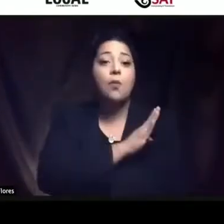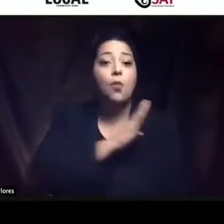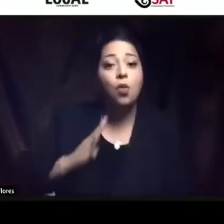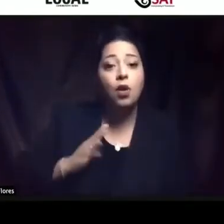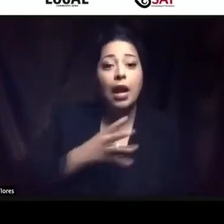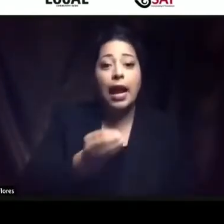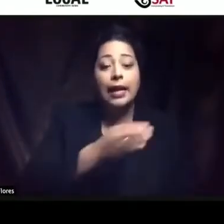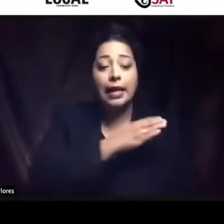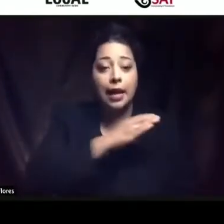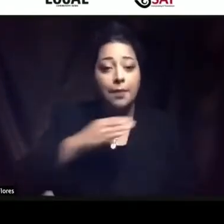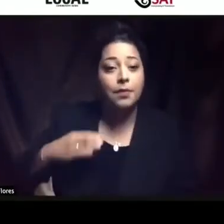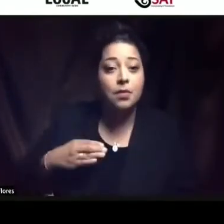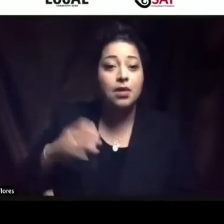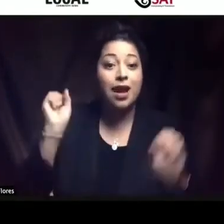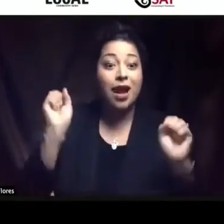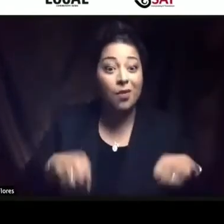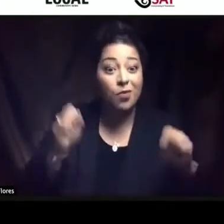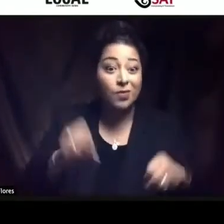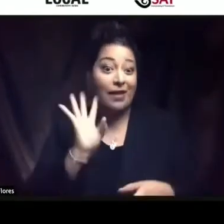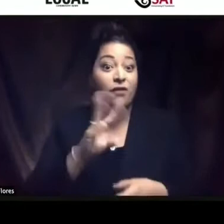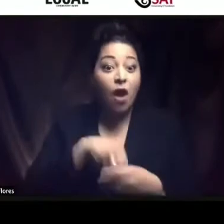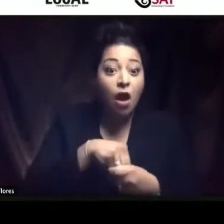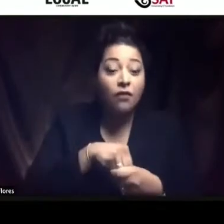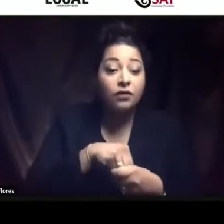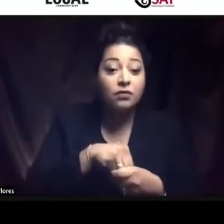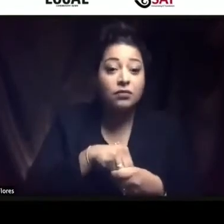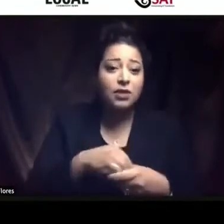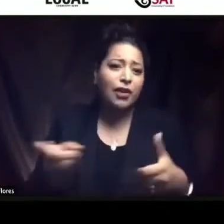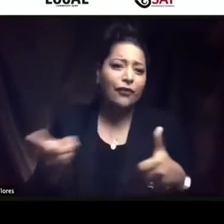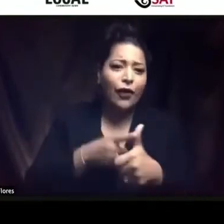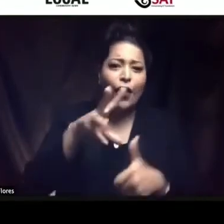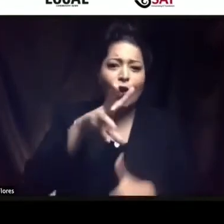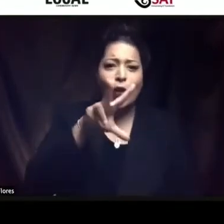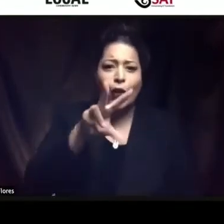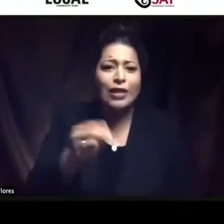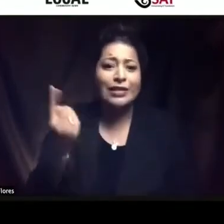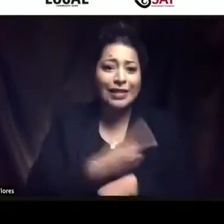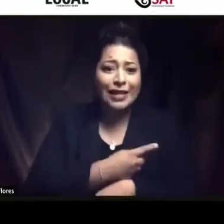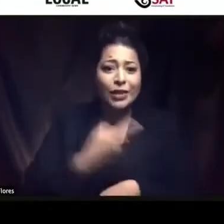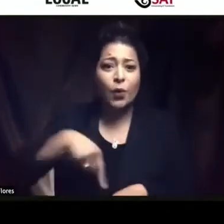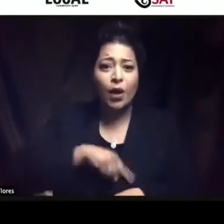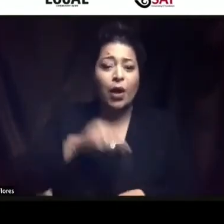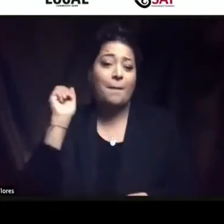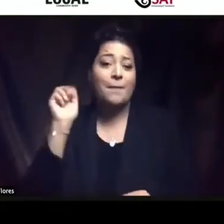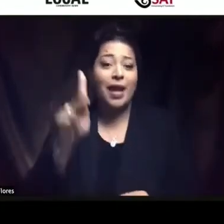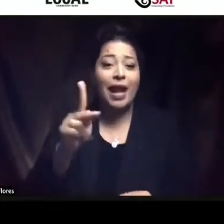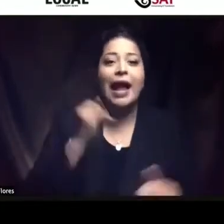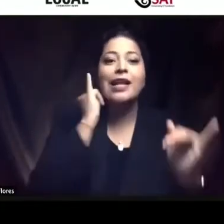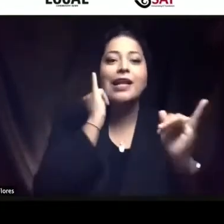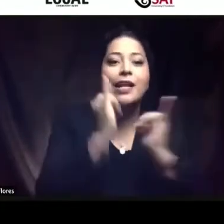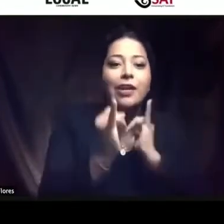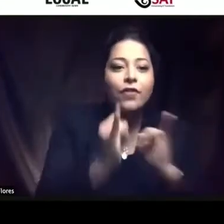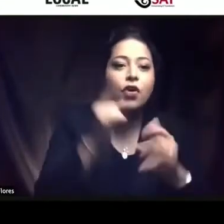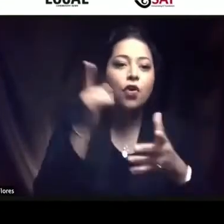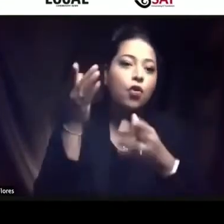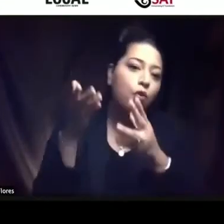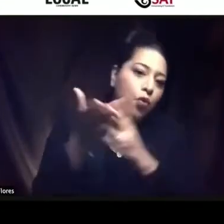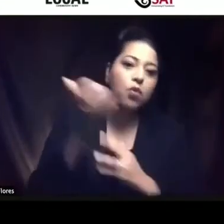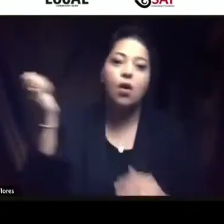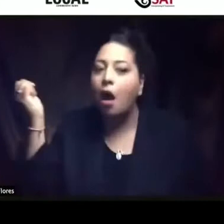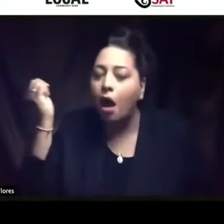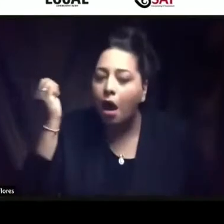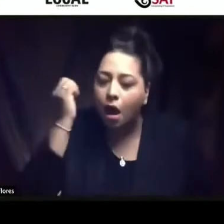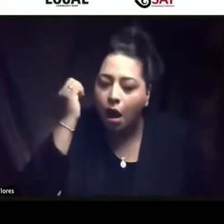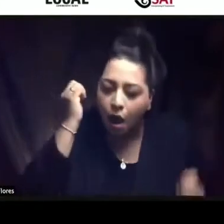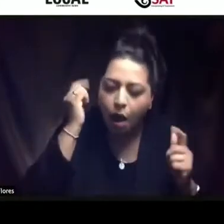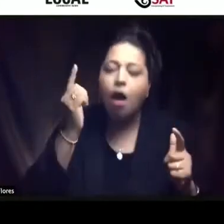D2 is able to be a part of, within the first 30 days, we will go back and interview through all of those positions to